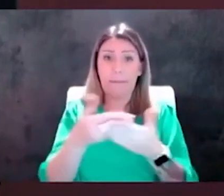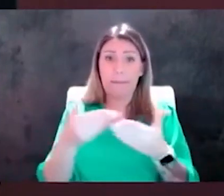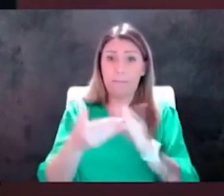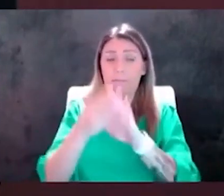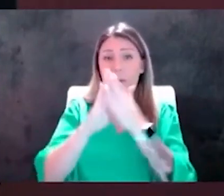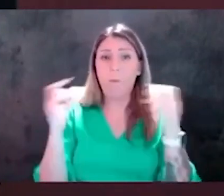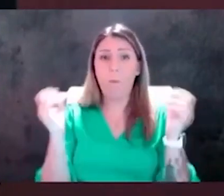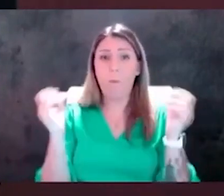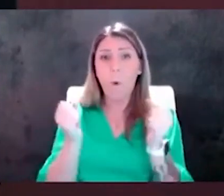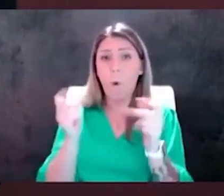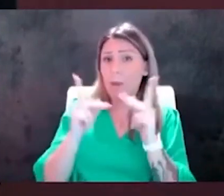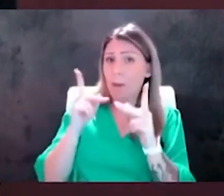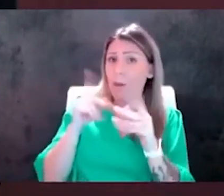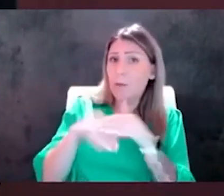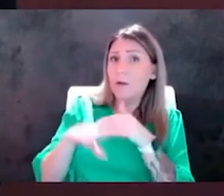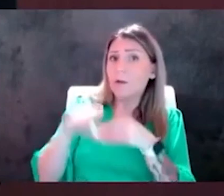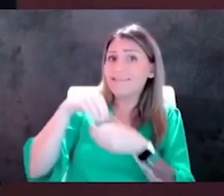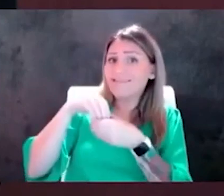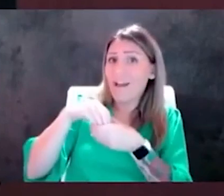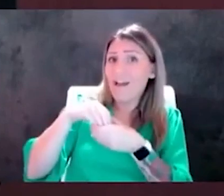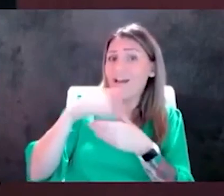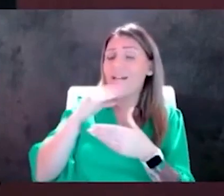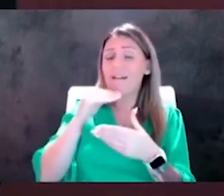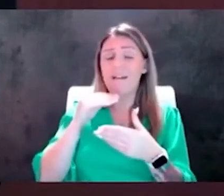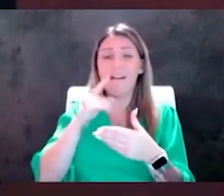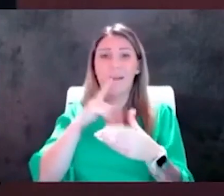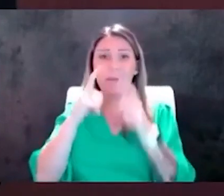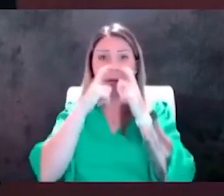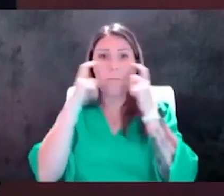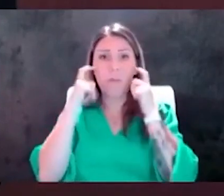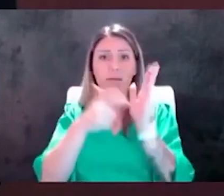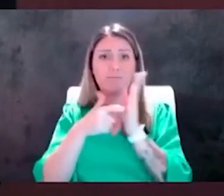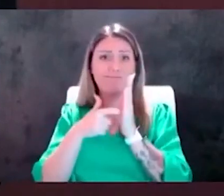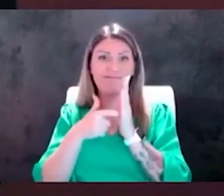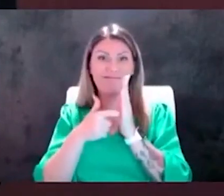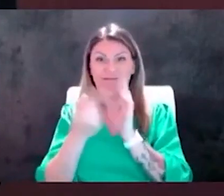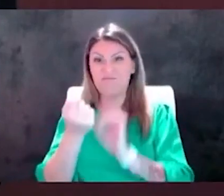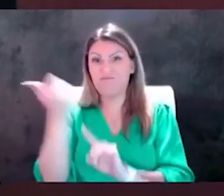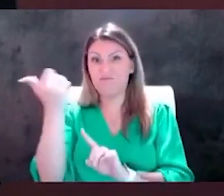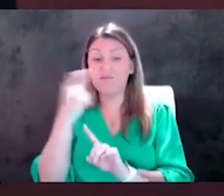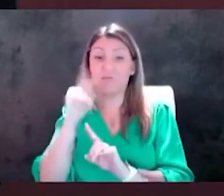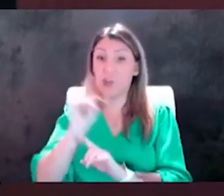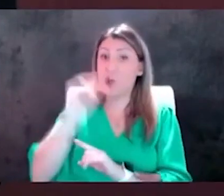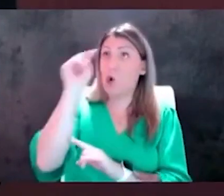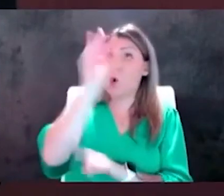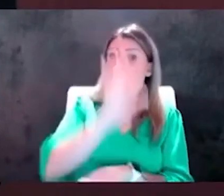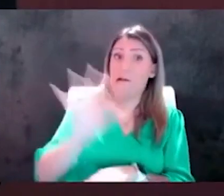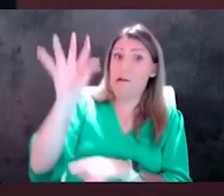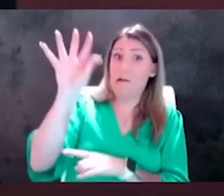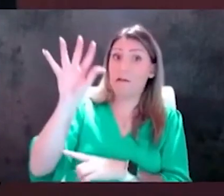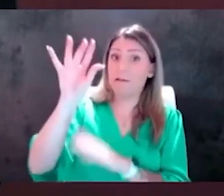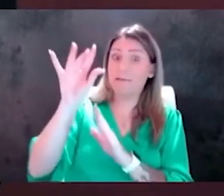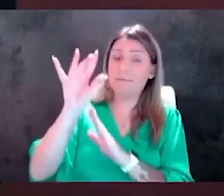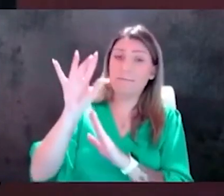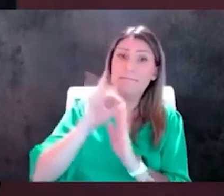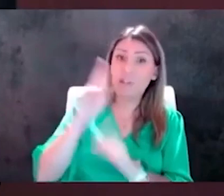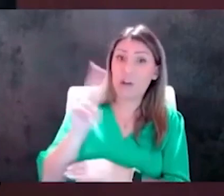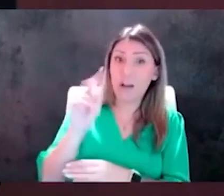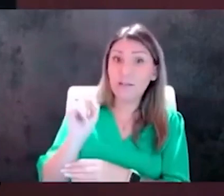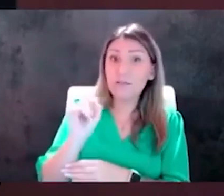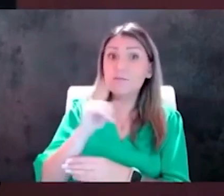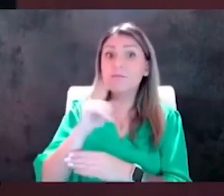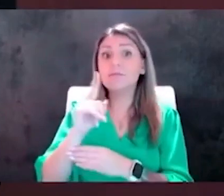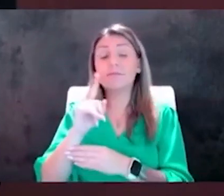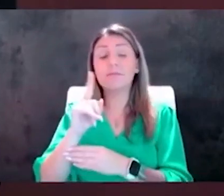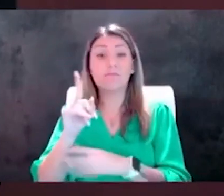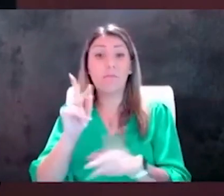and if mask mandates go away. What we're seeing in northern reaches of the United States, it's in the northernmost counties, even in places that are highly vaccinated,